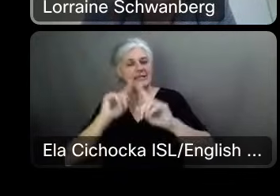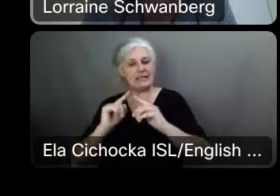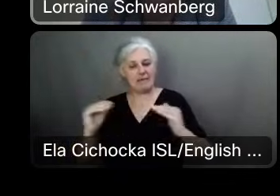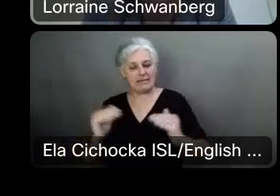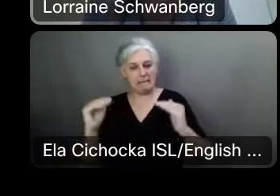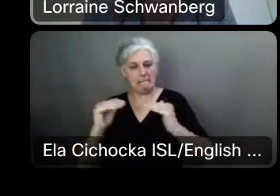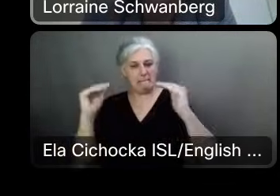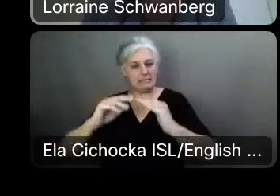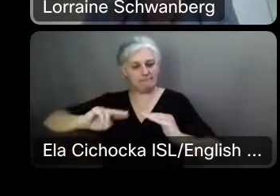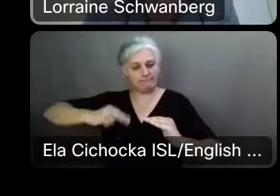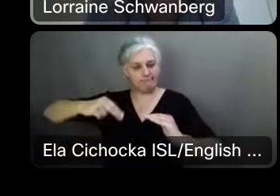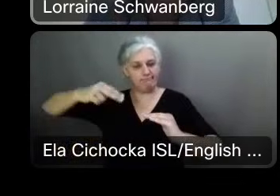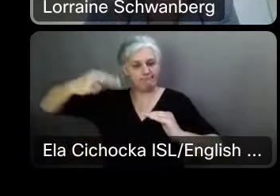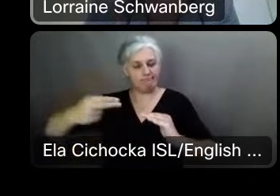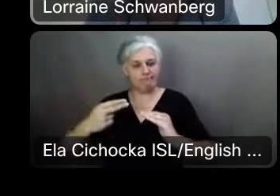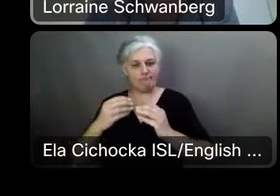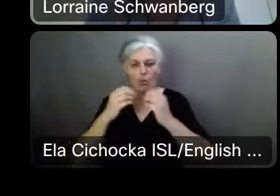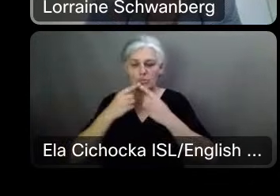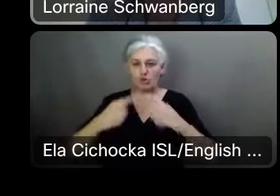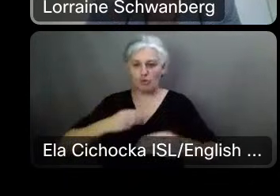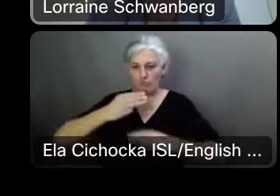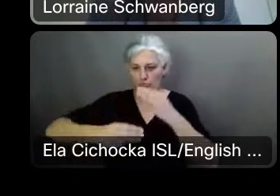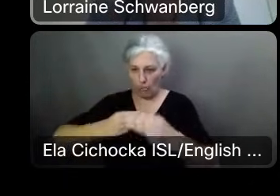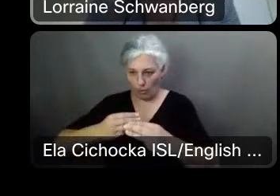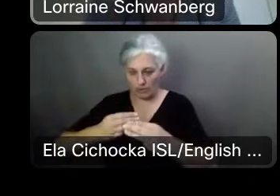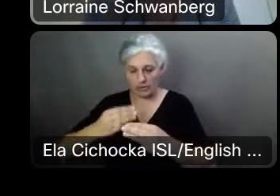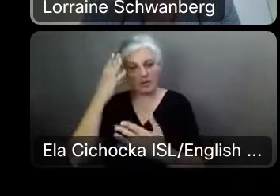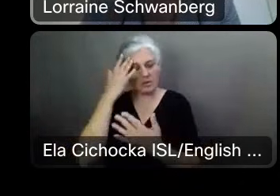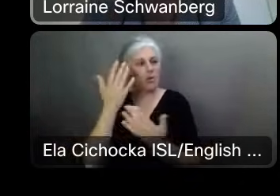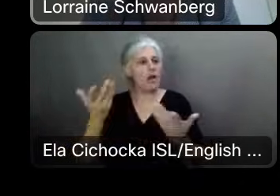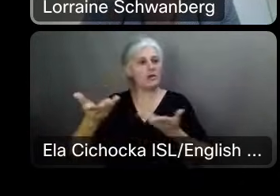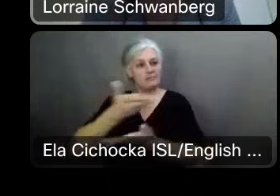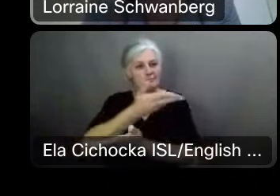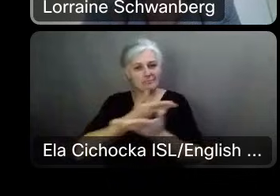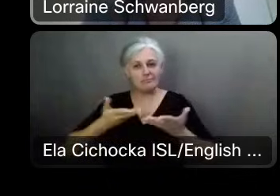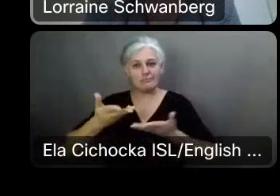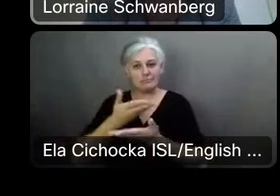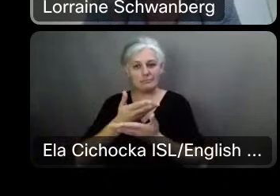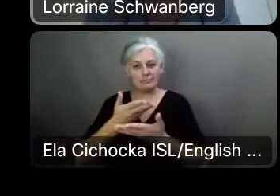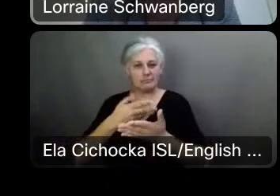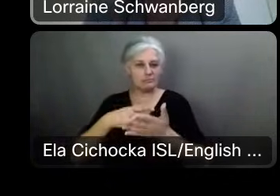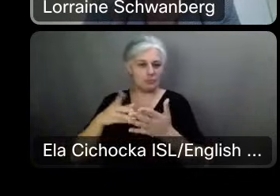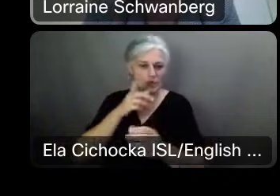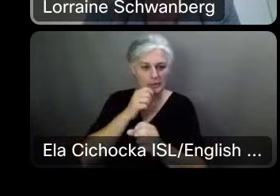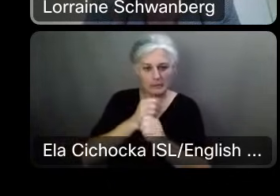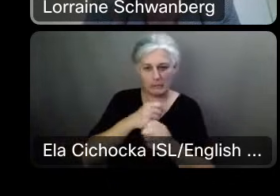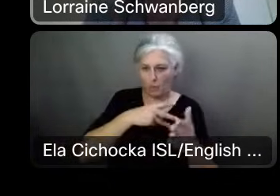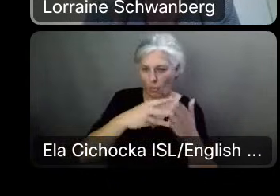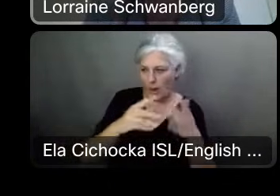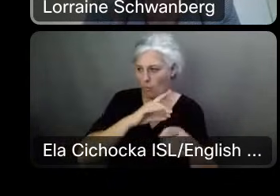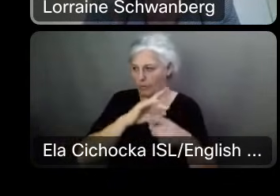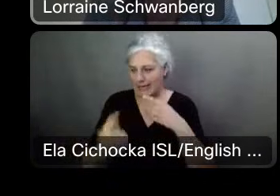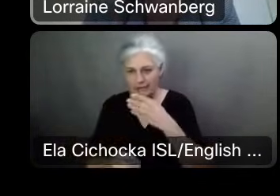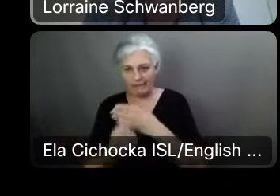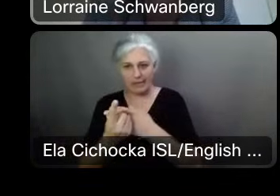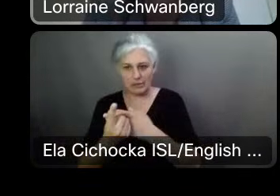disclosure process. And then there was a lot of discussion as well in terms of when or what type of incidents actually